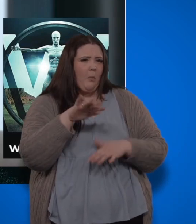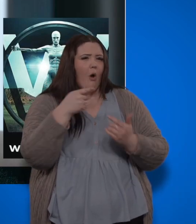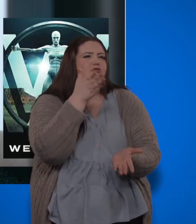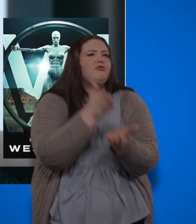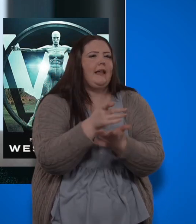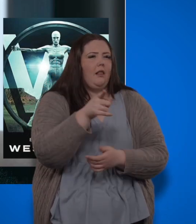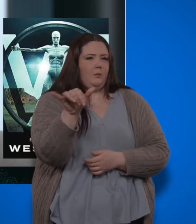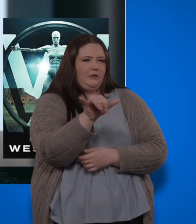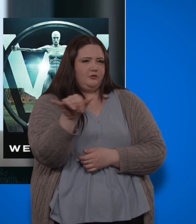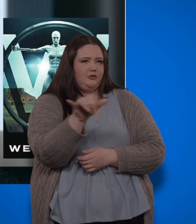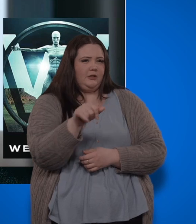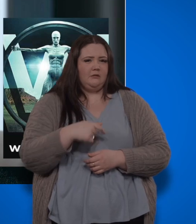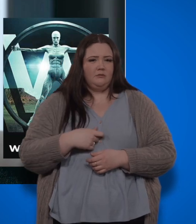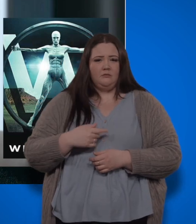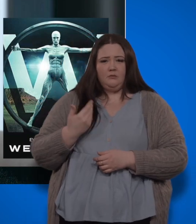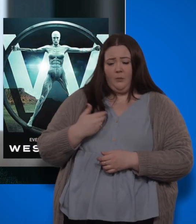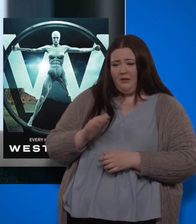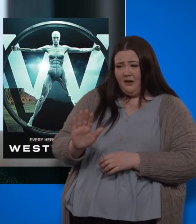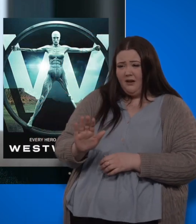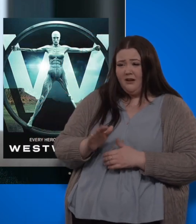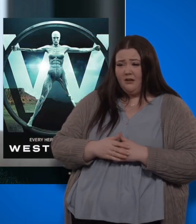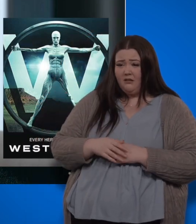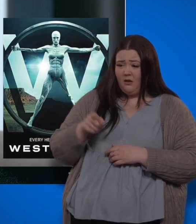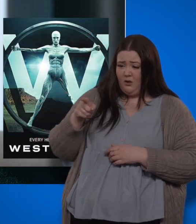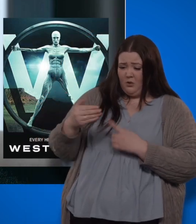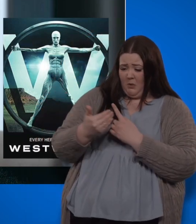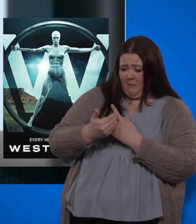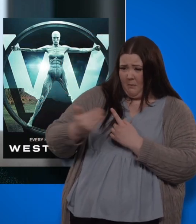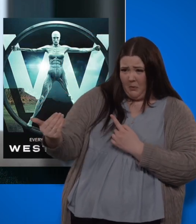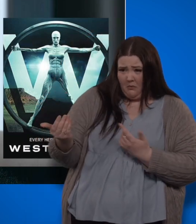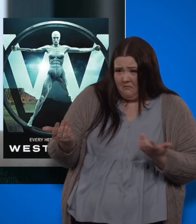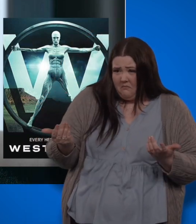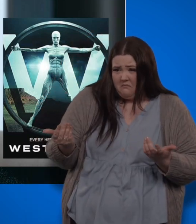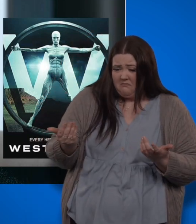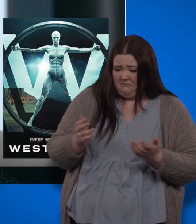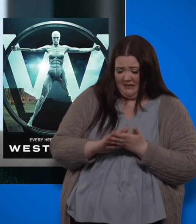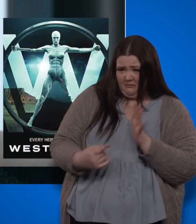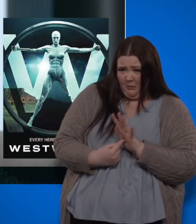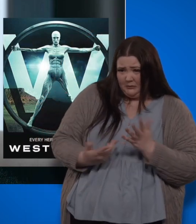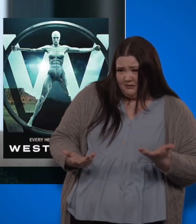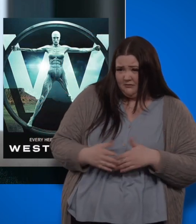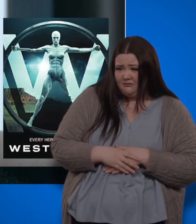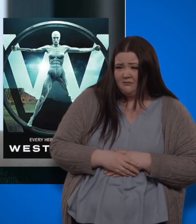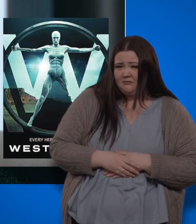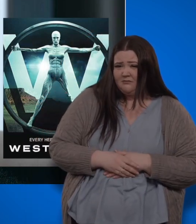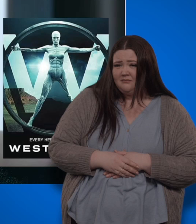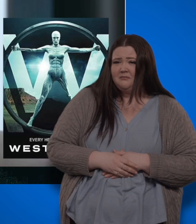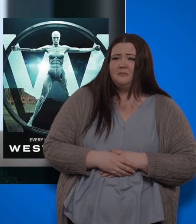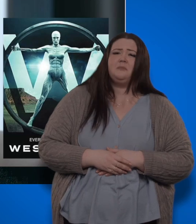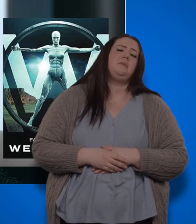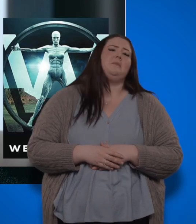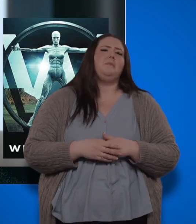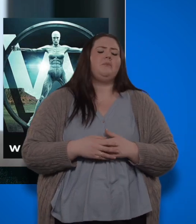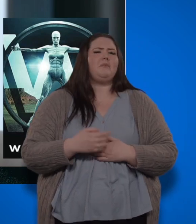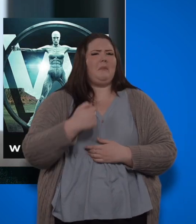tell, does it matter?" And I think that is a very profound question. I think it's a